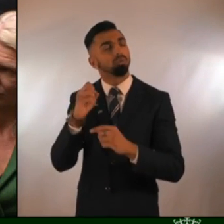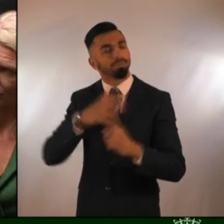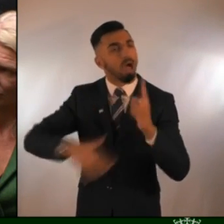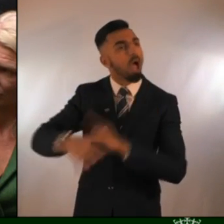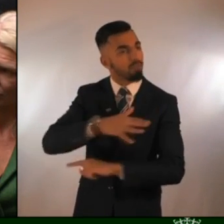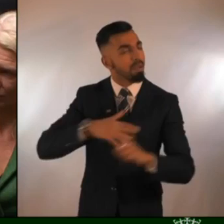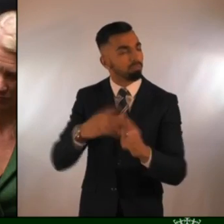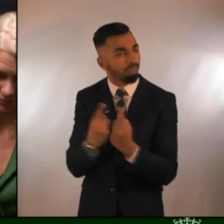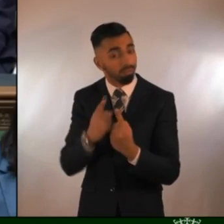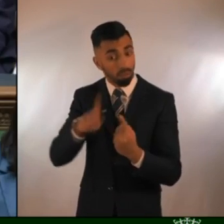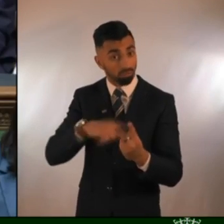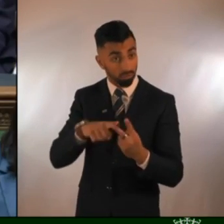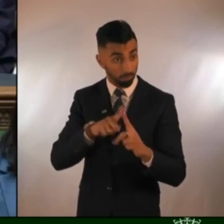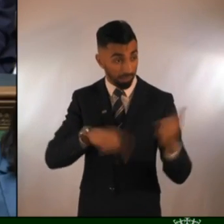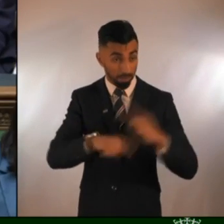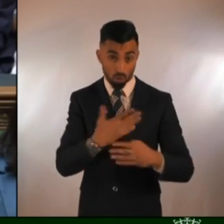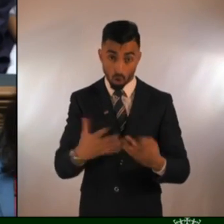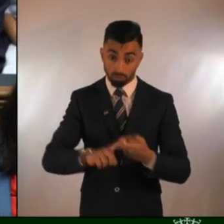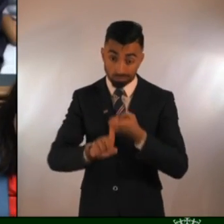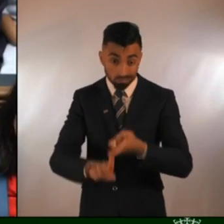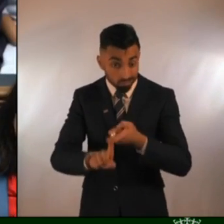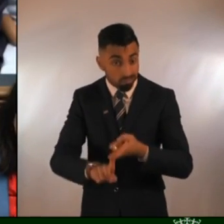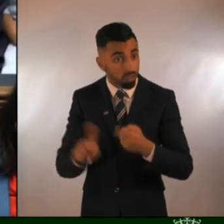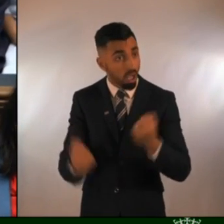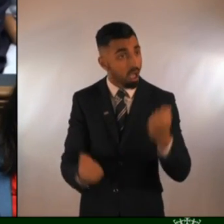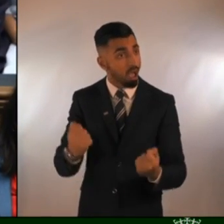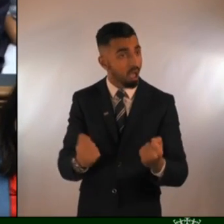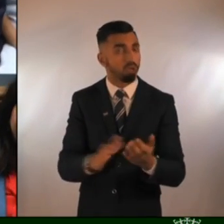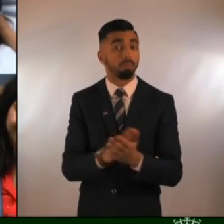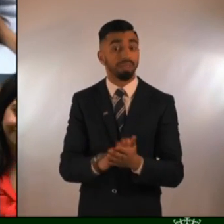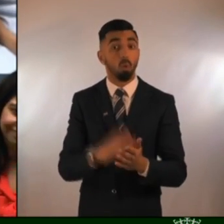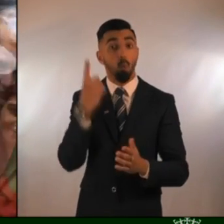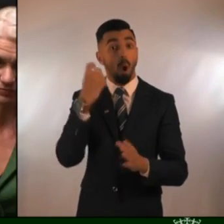that for another year, fuel duty will remain frozen.